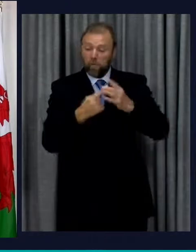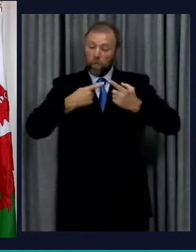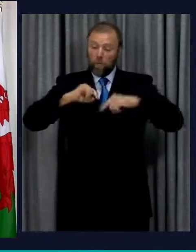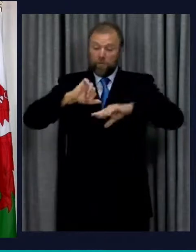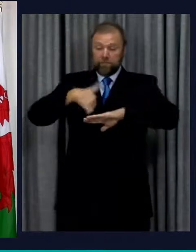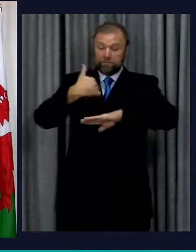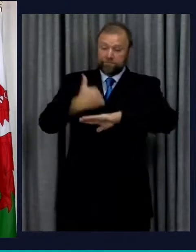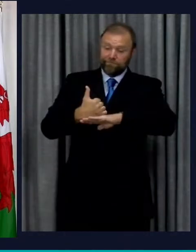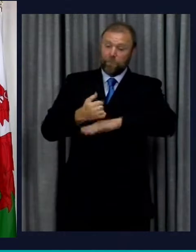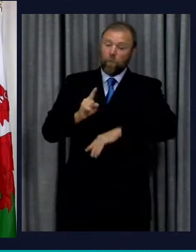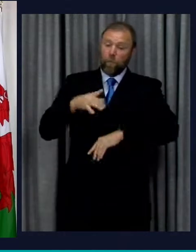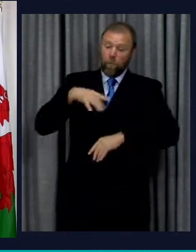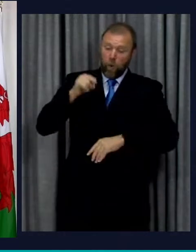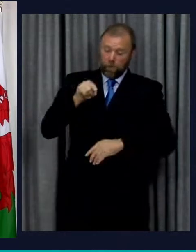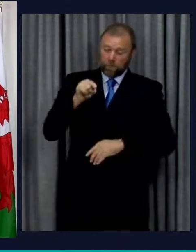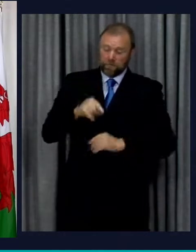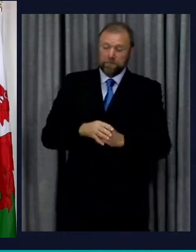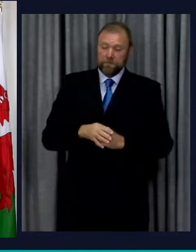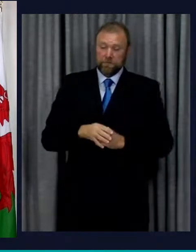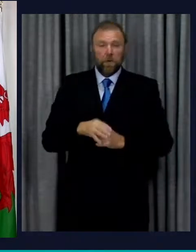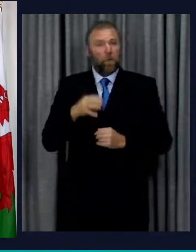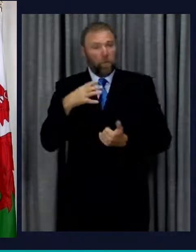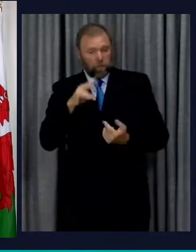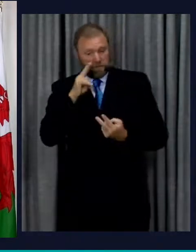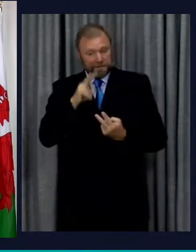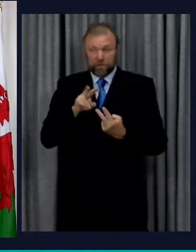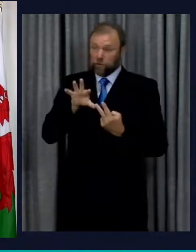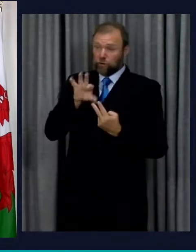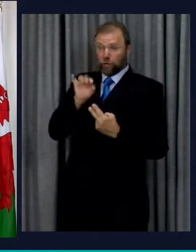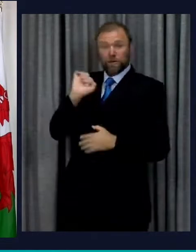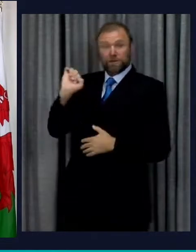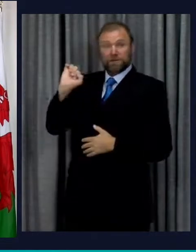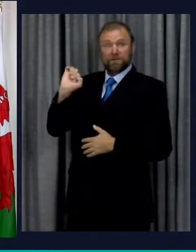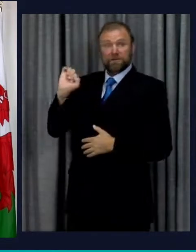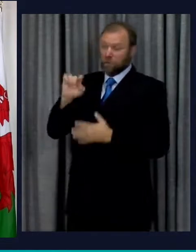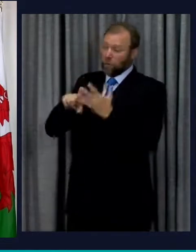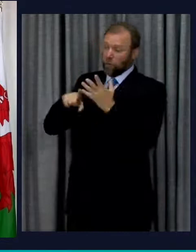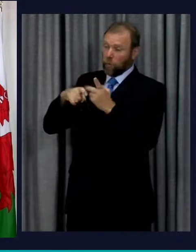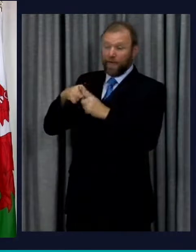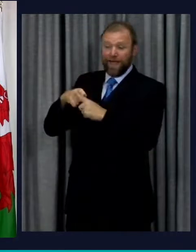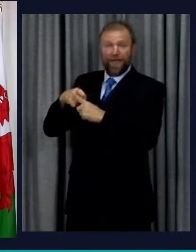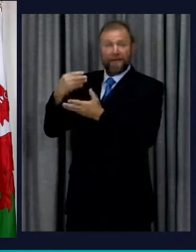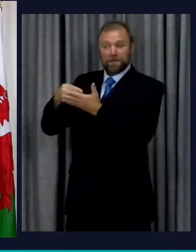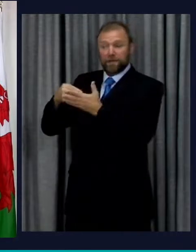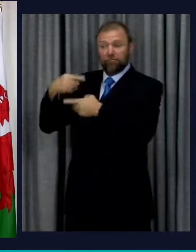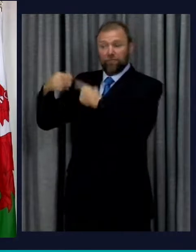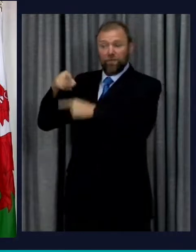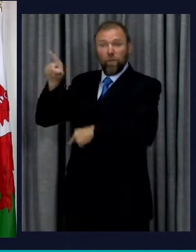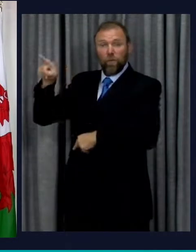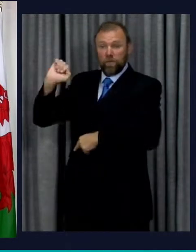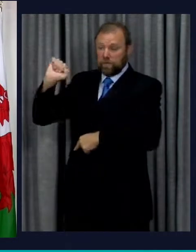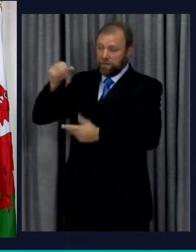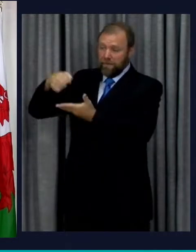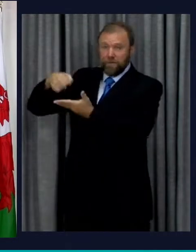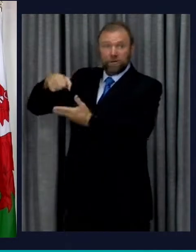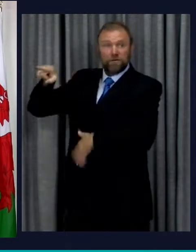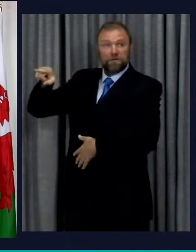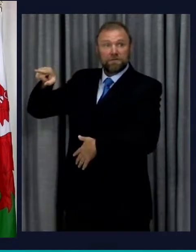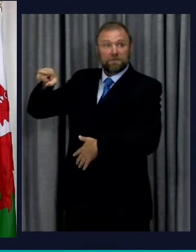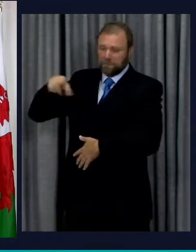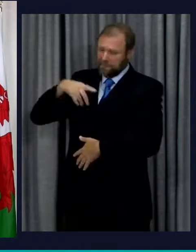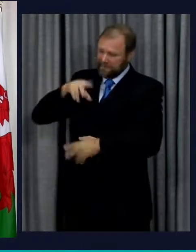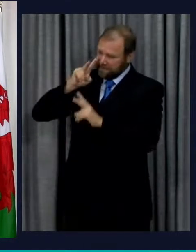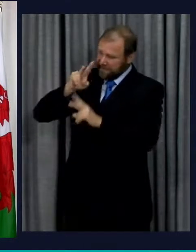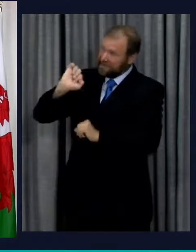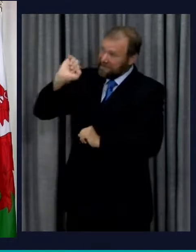do. We need to see choices made in the UK spending review and budget that enable us to make those choices here in Wales,